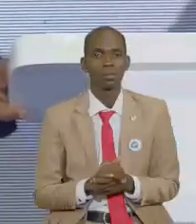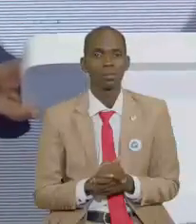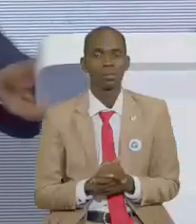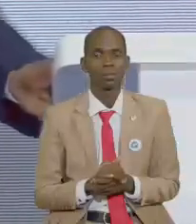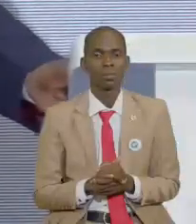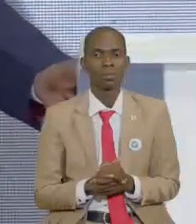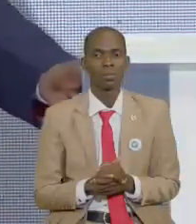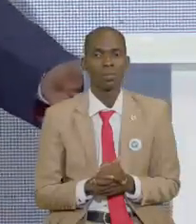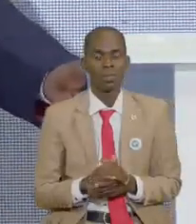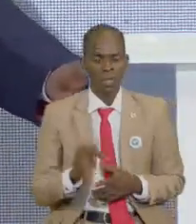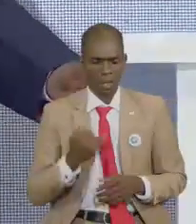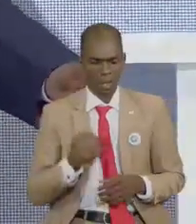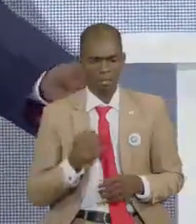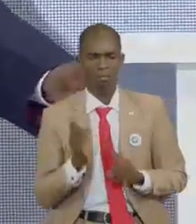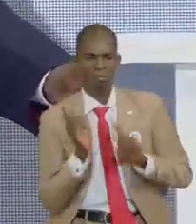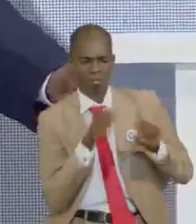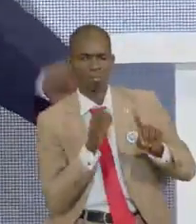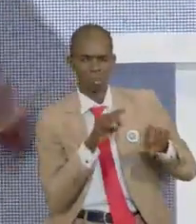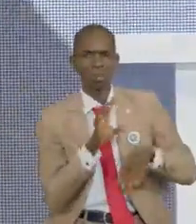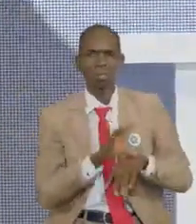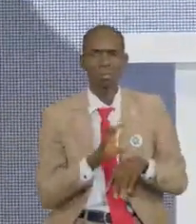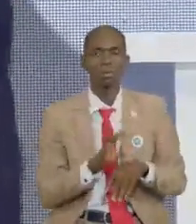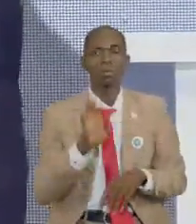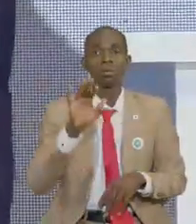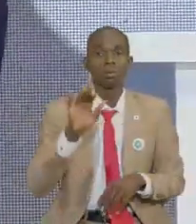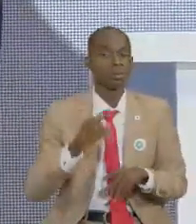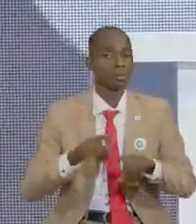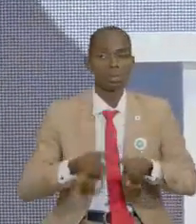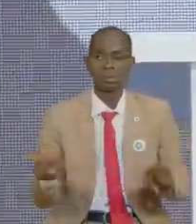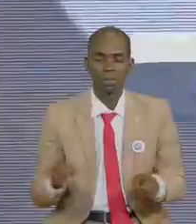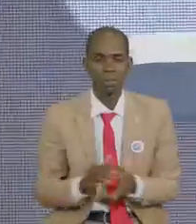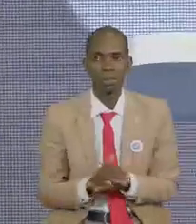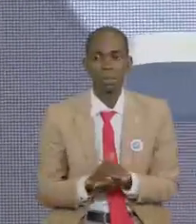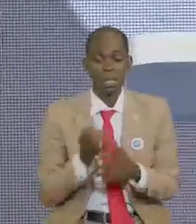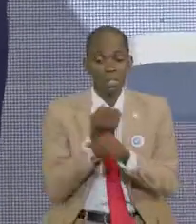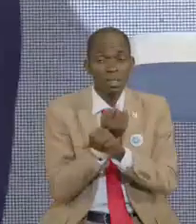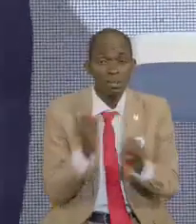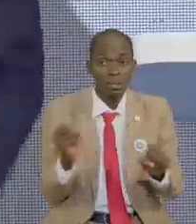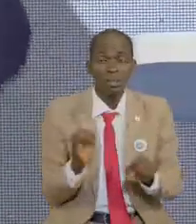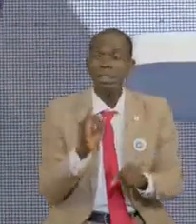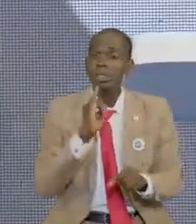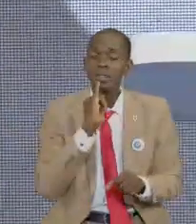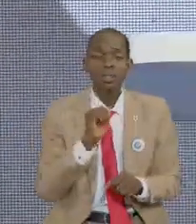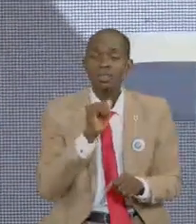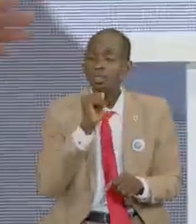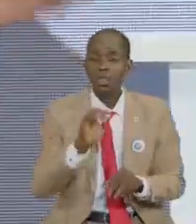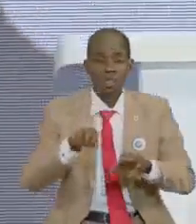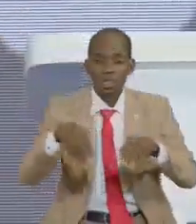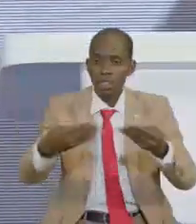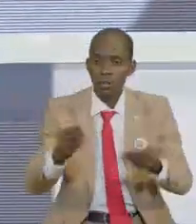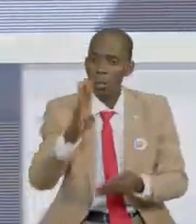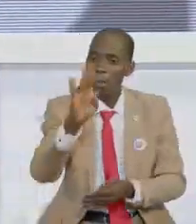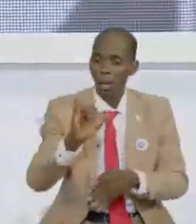I go to church. I hear you. Salvation is not given by church. It is given